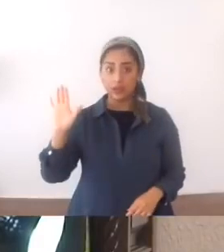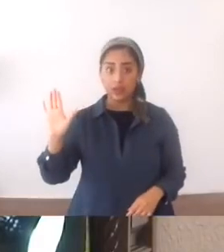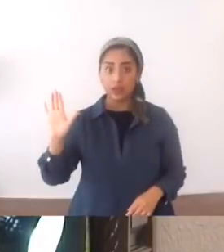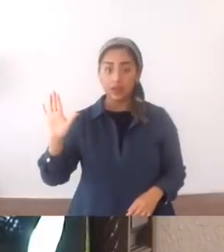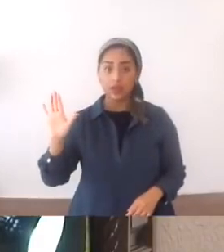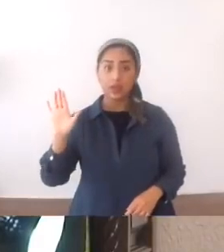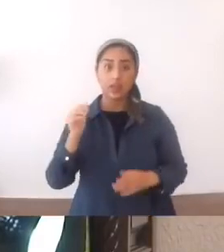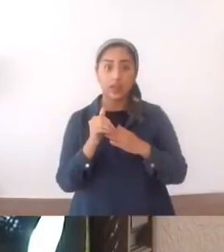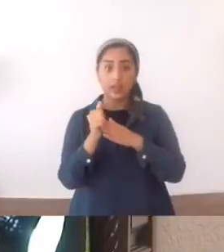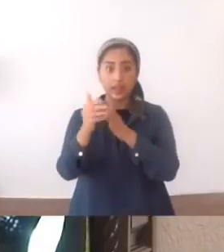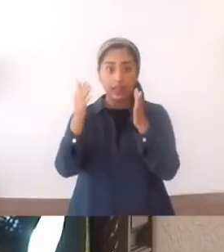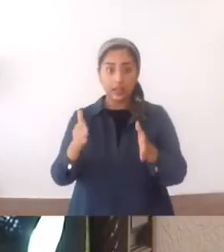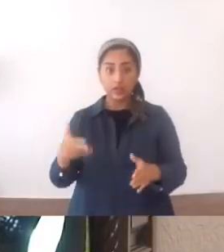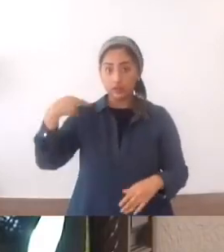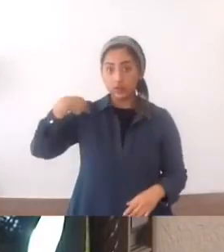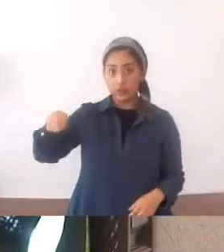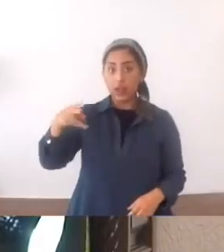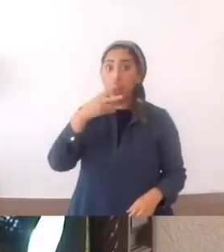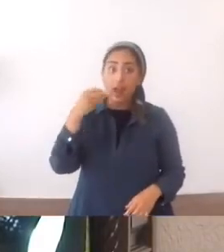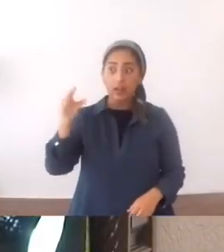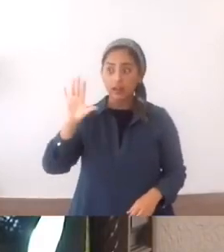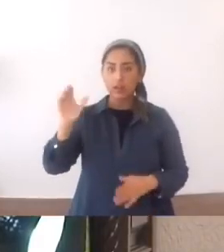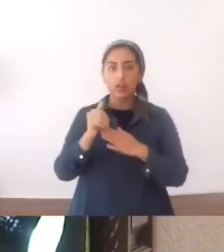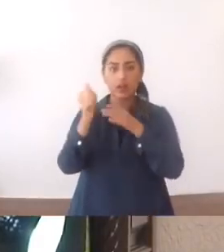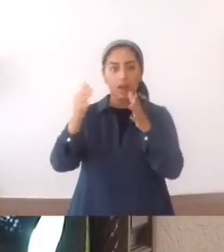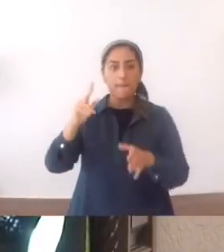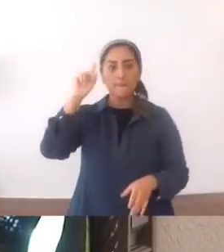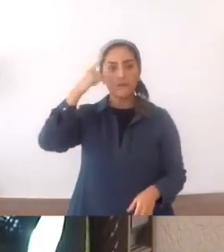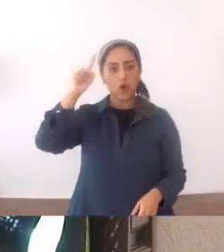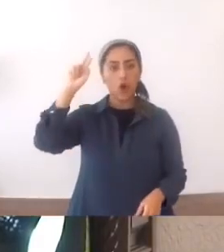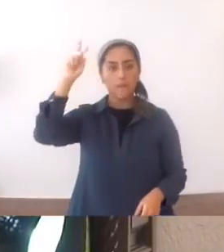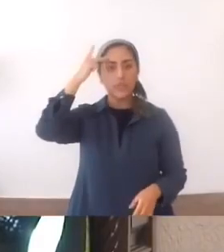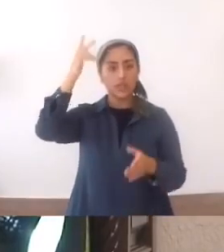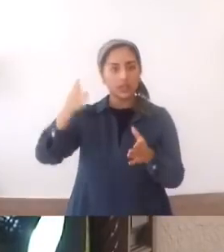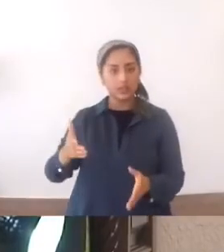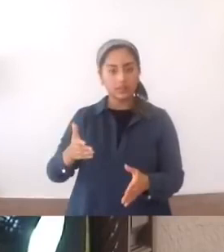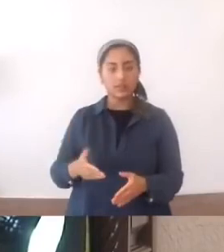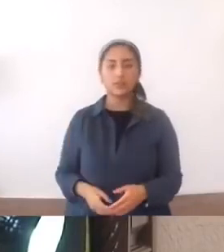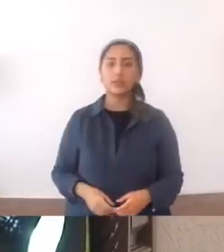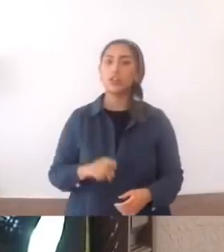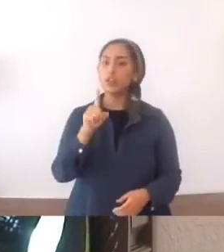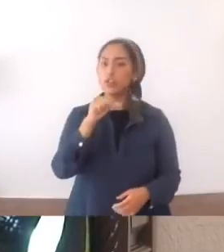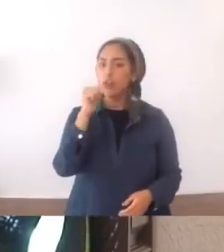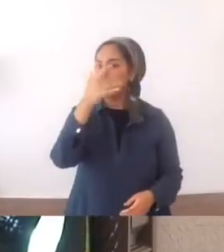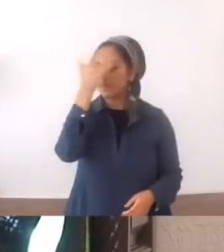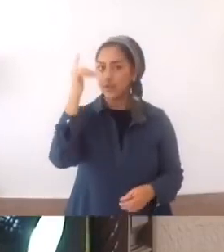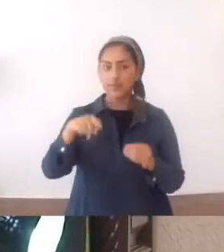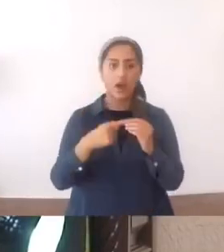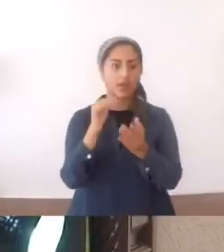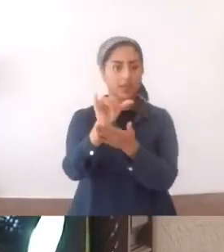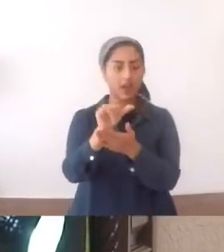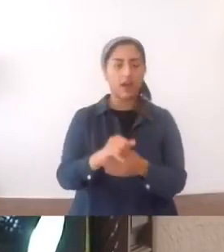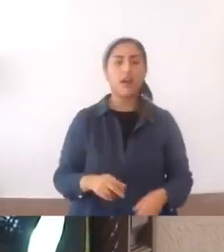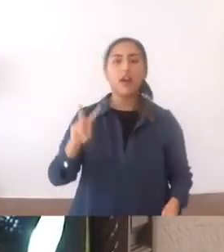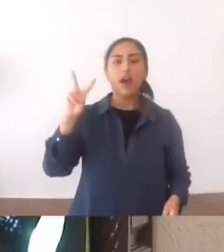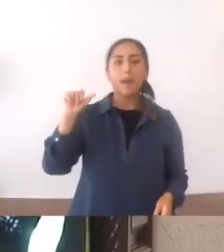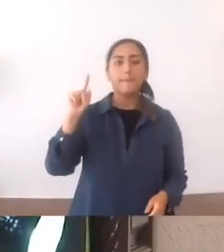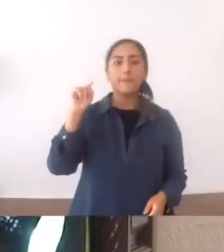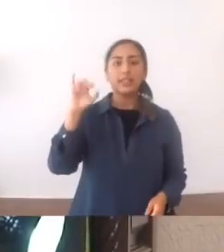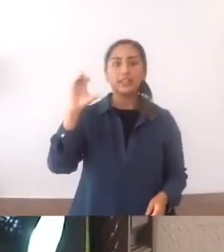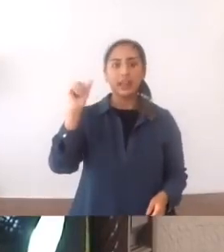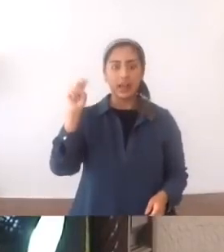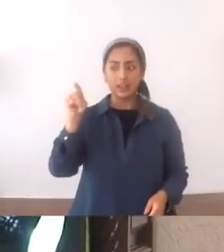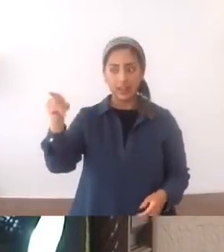Pope has Es both of them. líder religioso He is a y religious es líder leader político. and a Eso politic que no se leader. te olvide. Don't forget